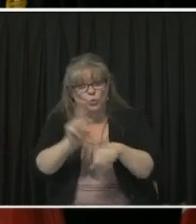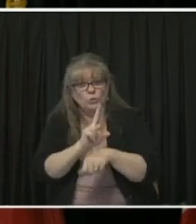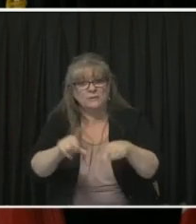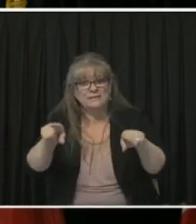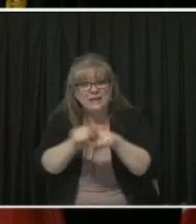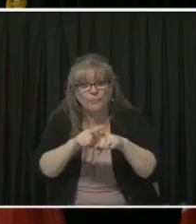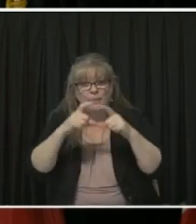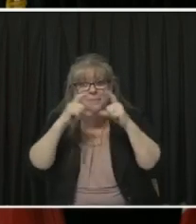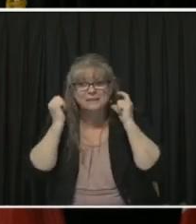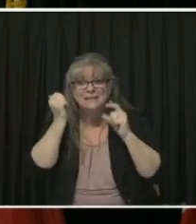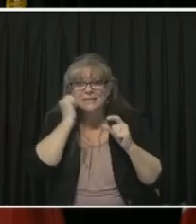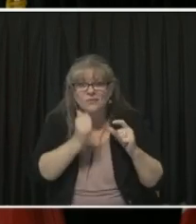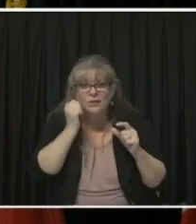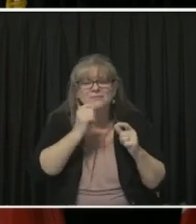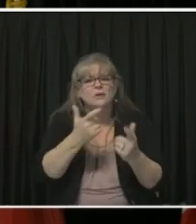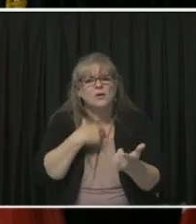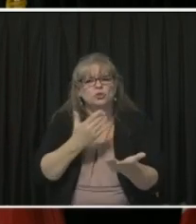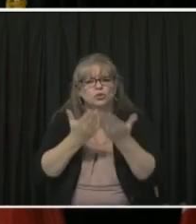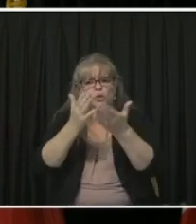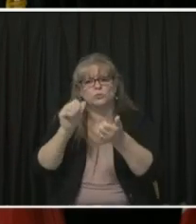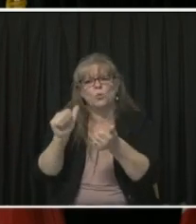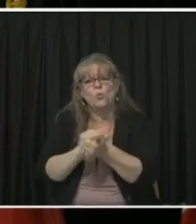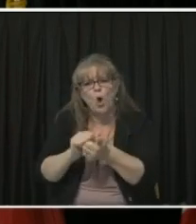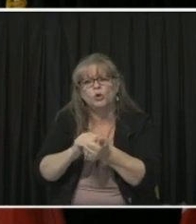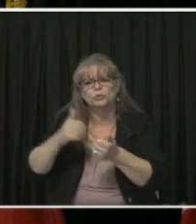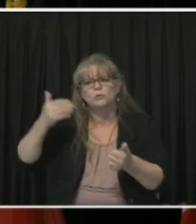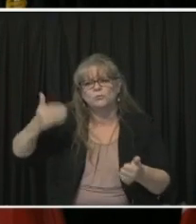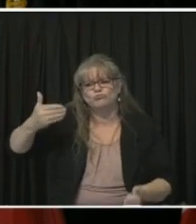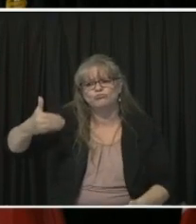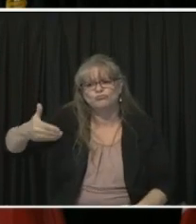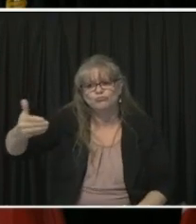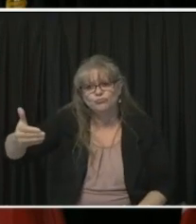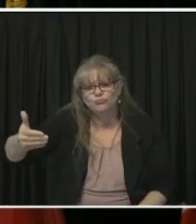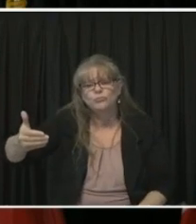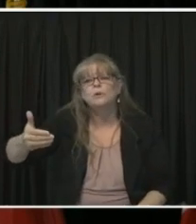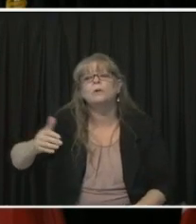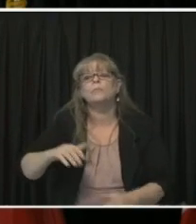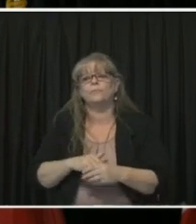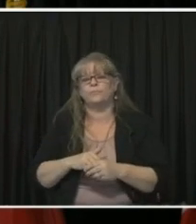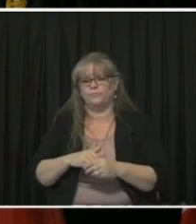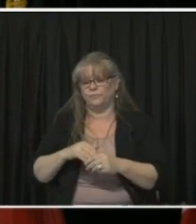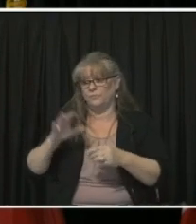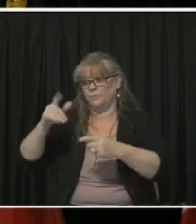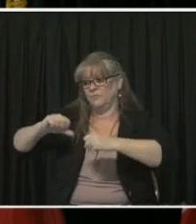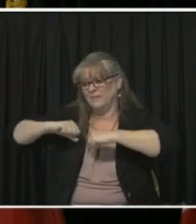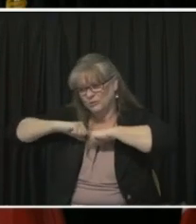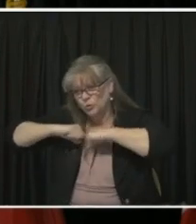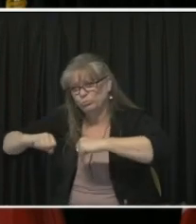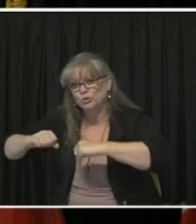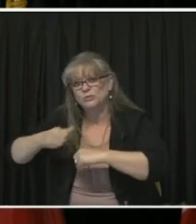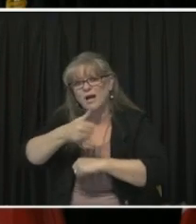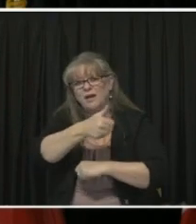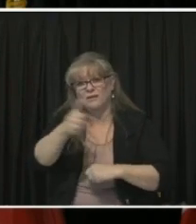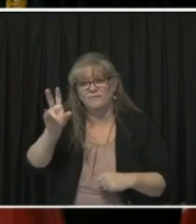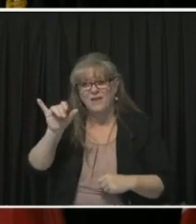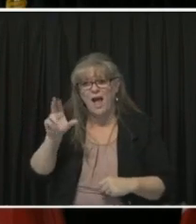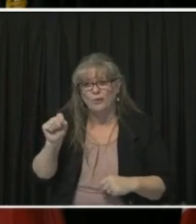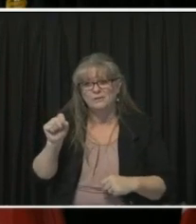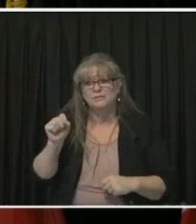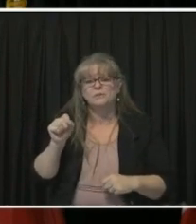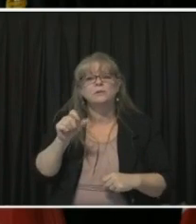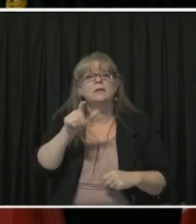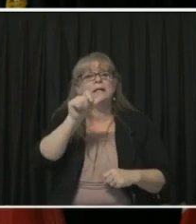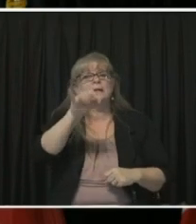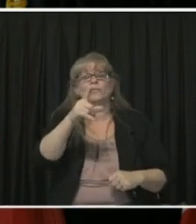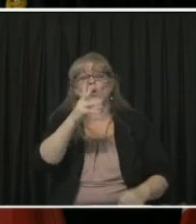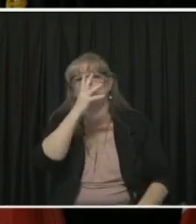the risk of the virus and prevent you from touching your mouth and nose. But that's true. If you weren't cleaning it after a period of time, it could, in fact, have staph or